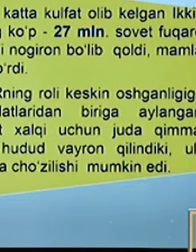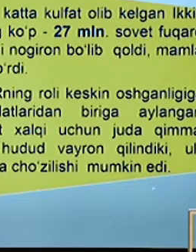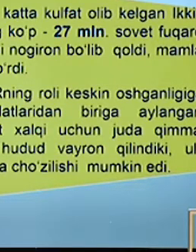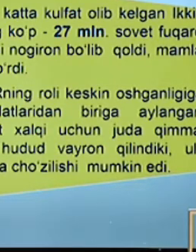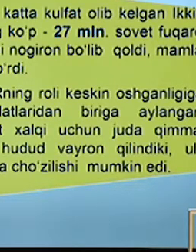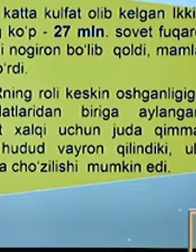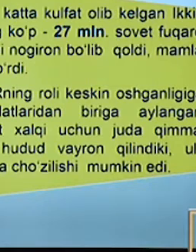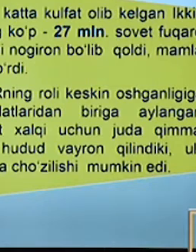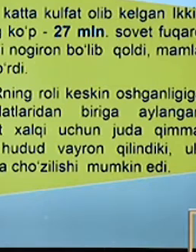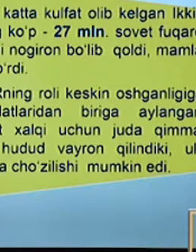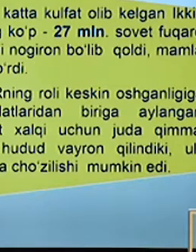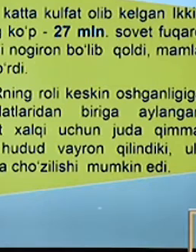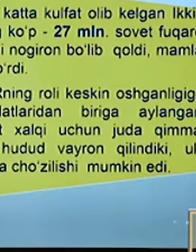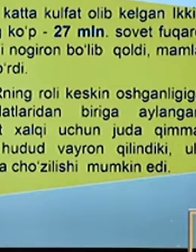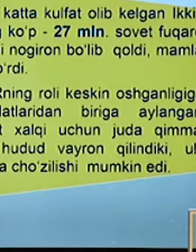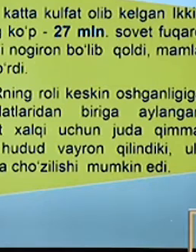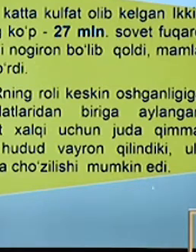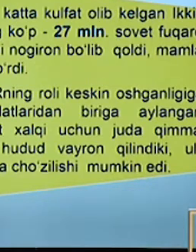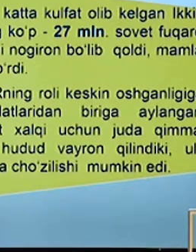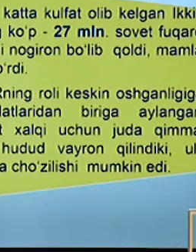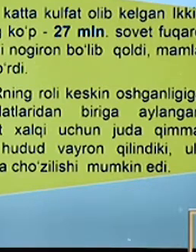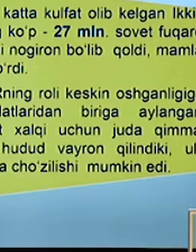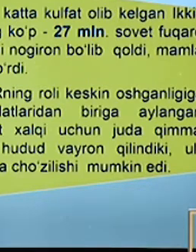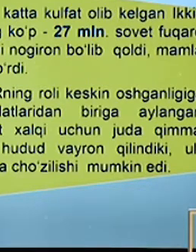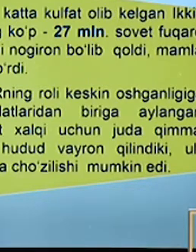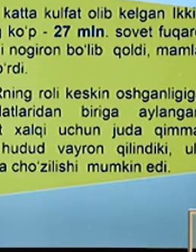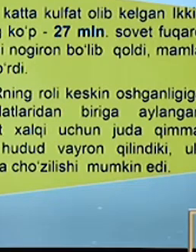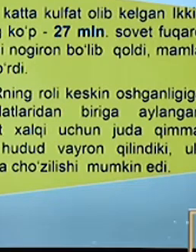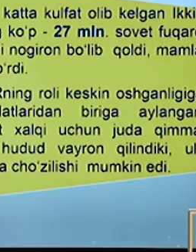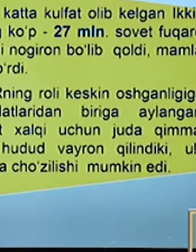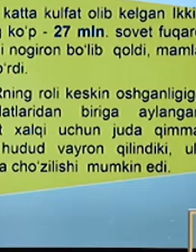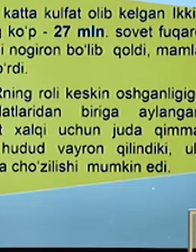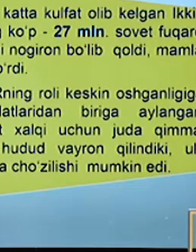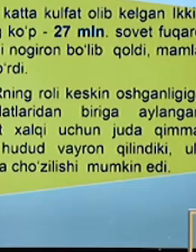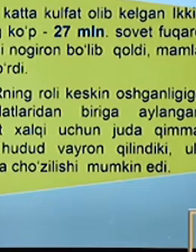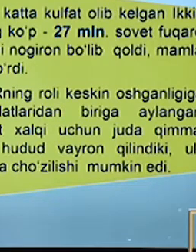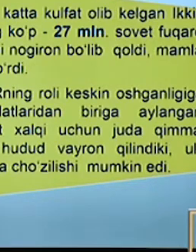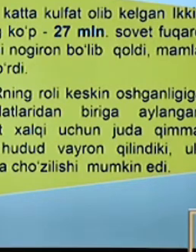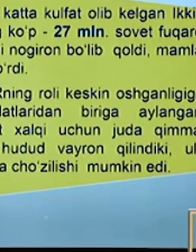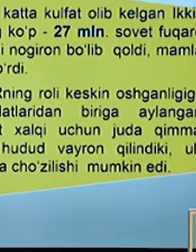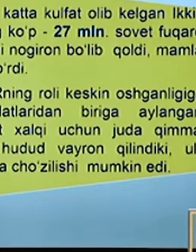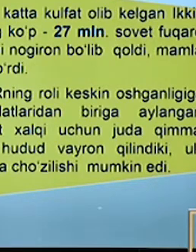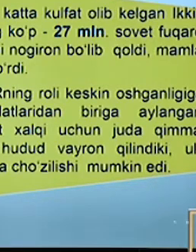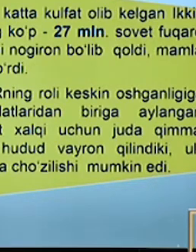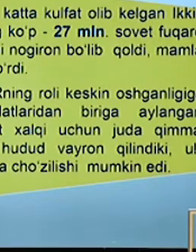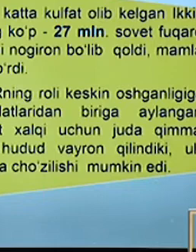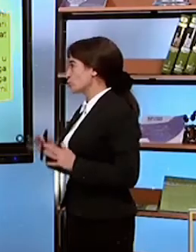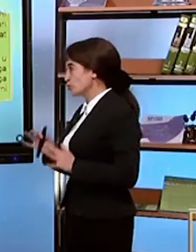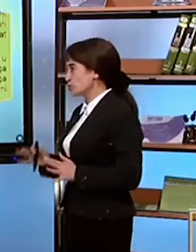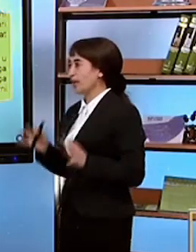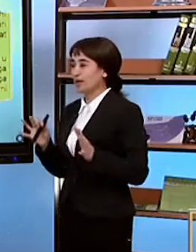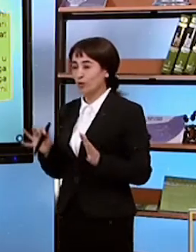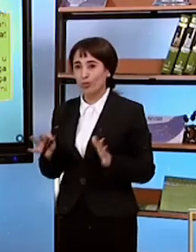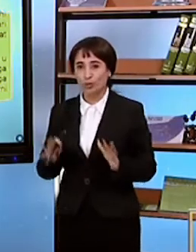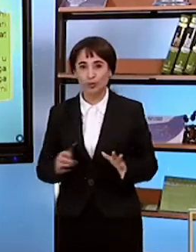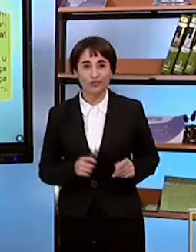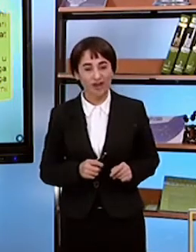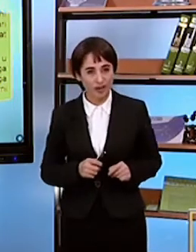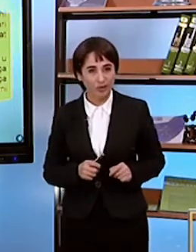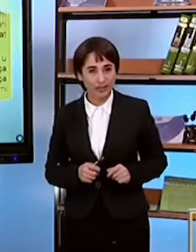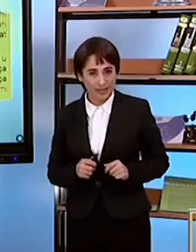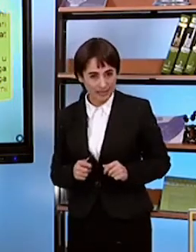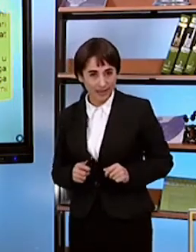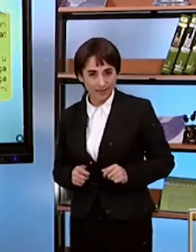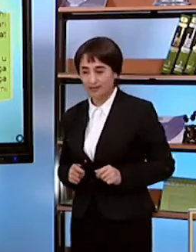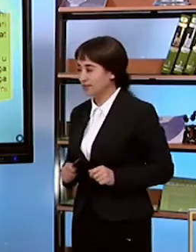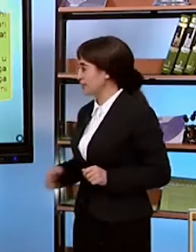davlatlardan biriga aylanganiga qaramasdan urush Sovet xalqi uchun juda qimmatga tushadi. Shunchalar ko'p hudud